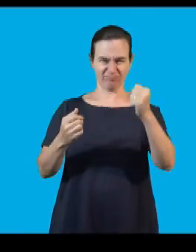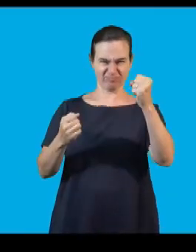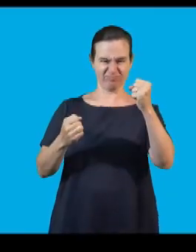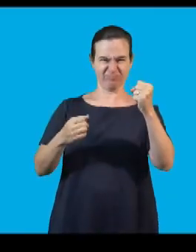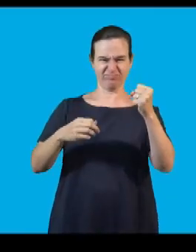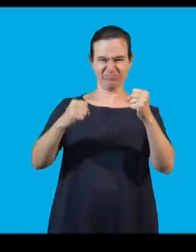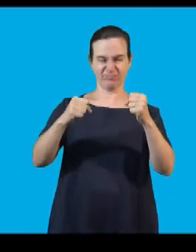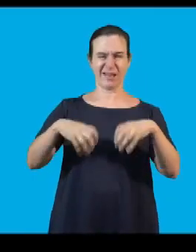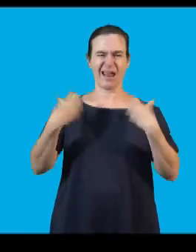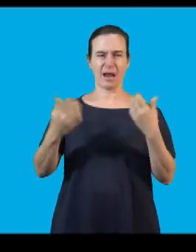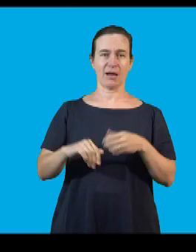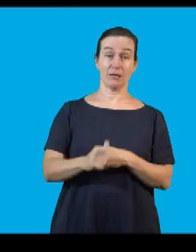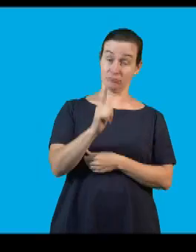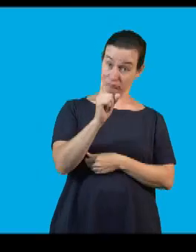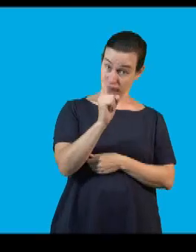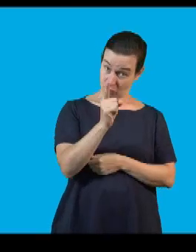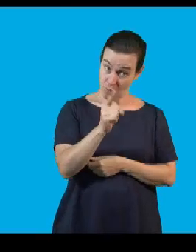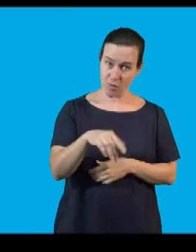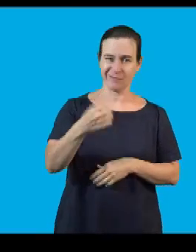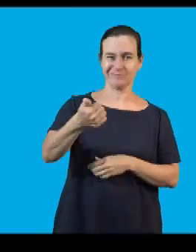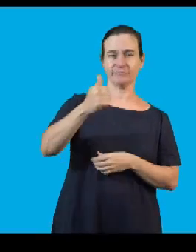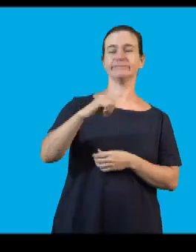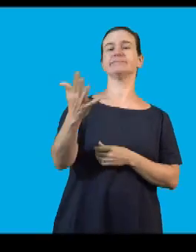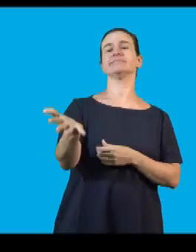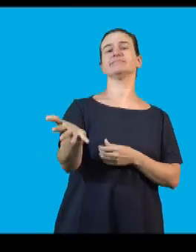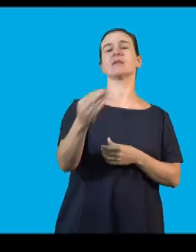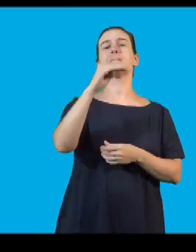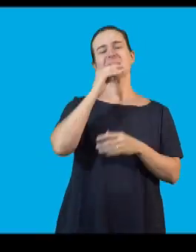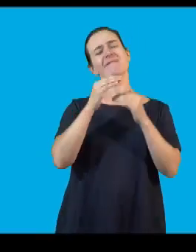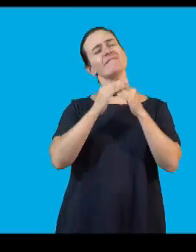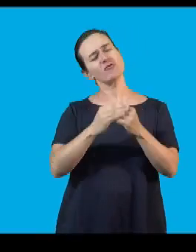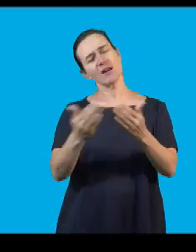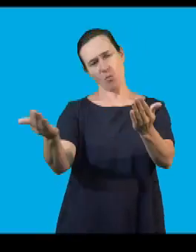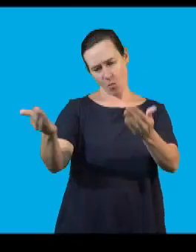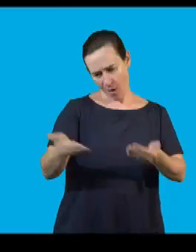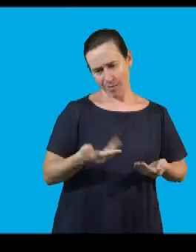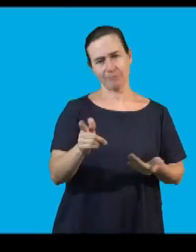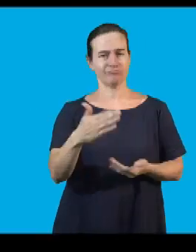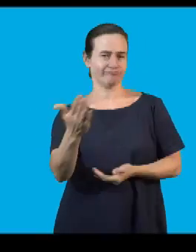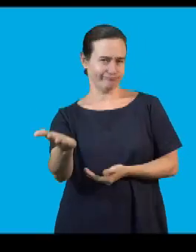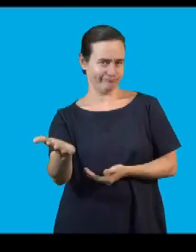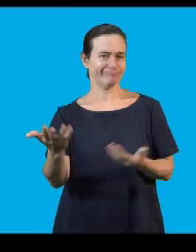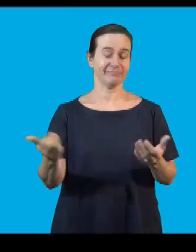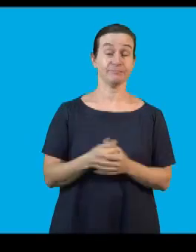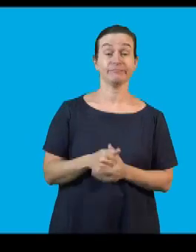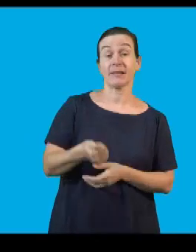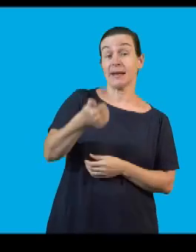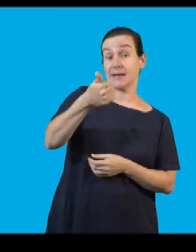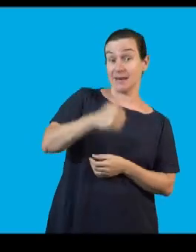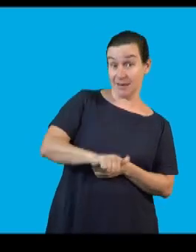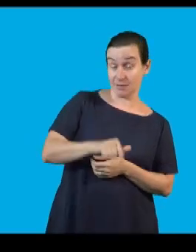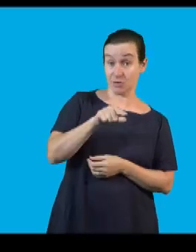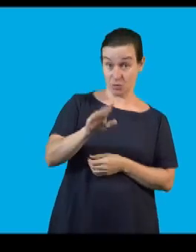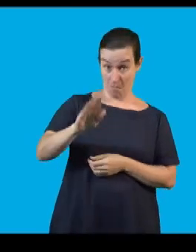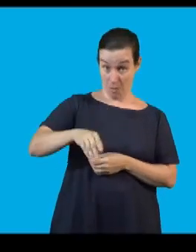specifically, anger, warning, friendliness. Look at the openness or the closeness of the fist, the pointed finger, all right?